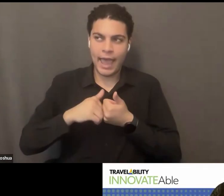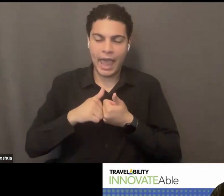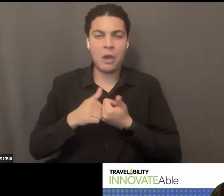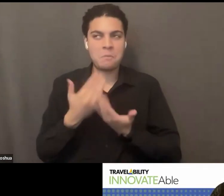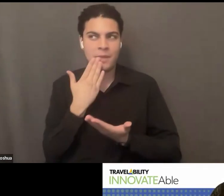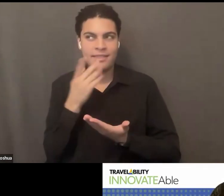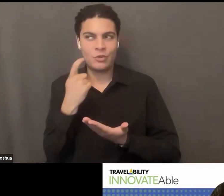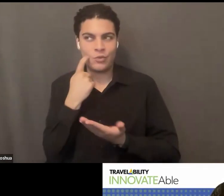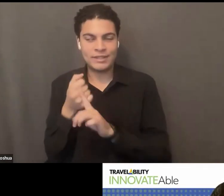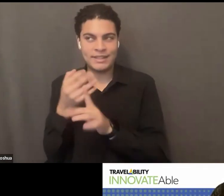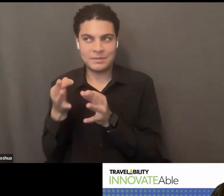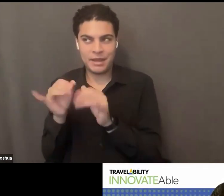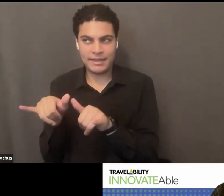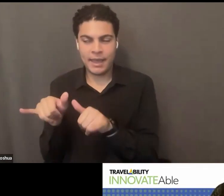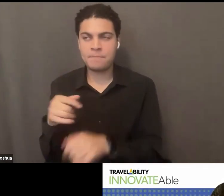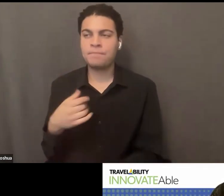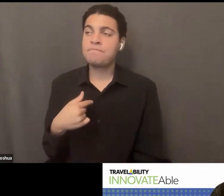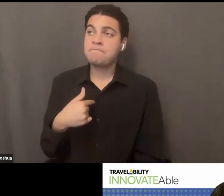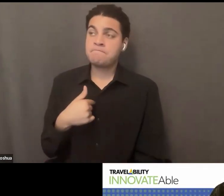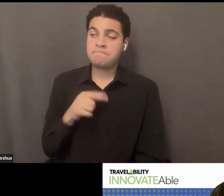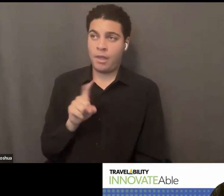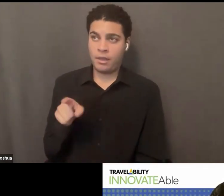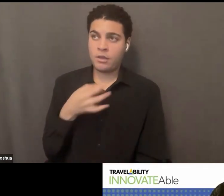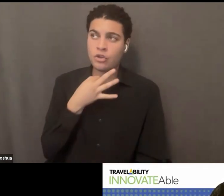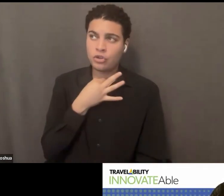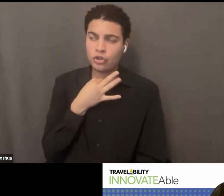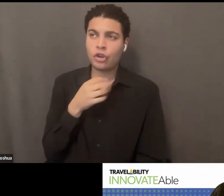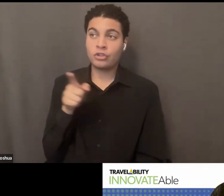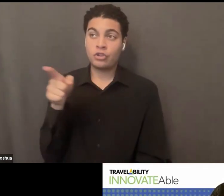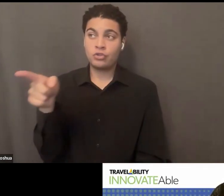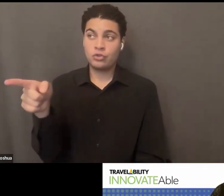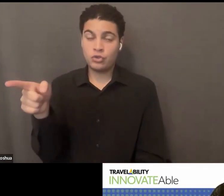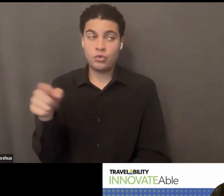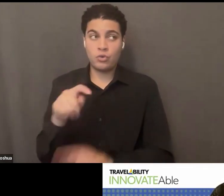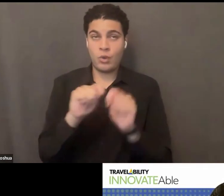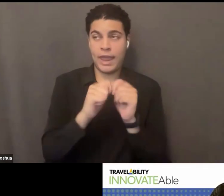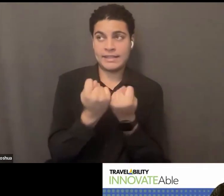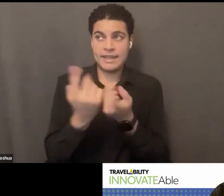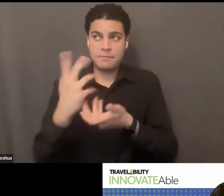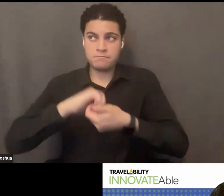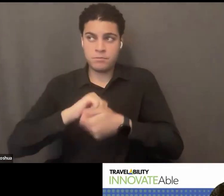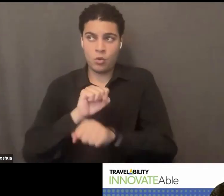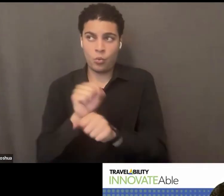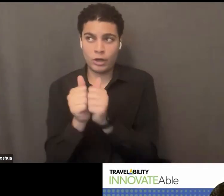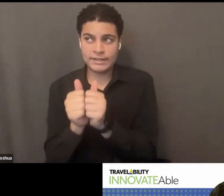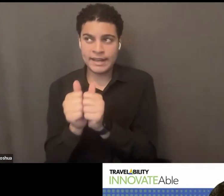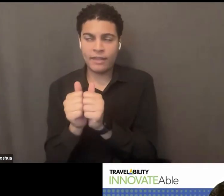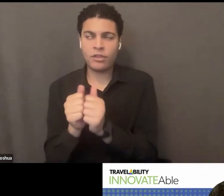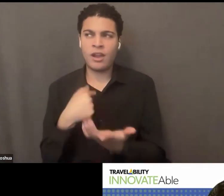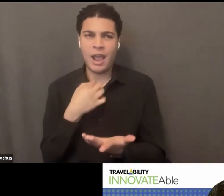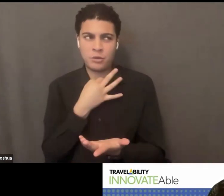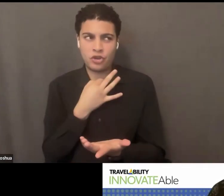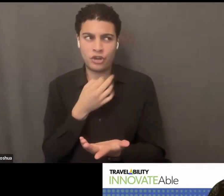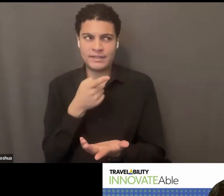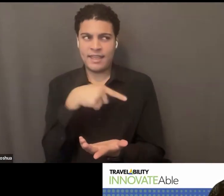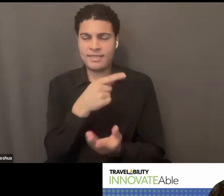little bit to your experience working with the teams and venues. How are they promoting that availability to the guests? So is that when they